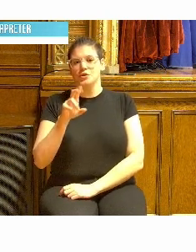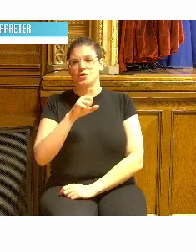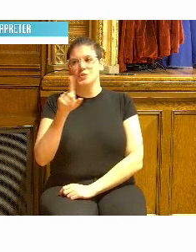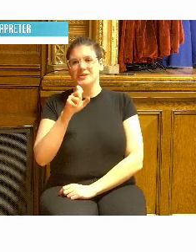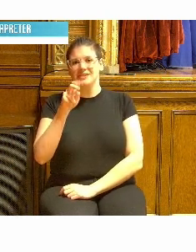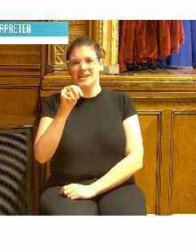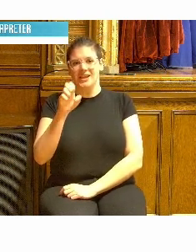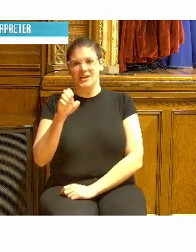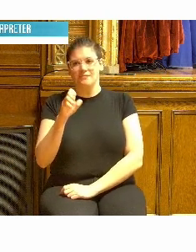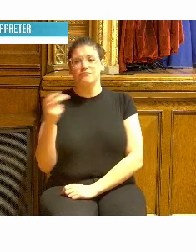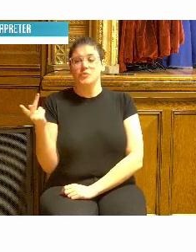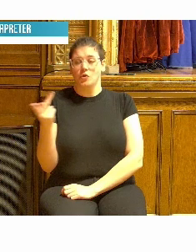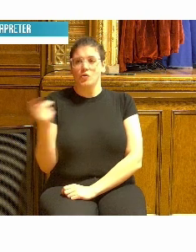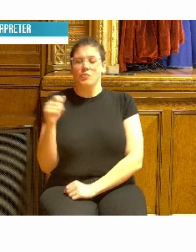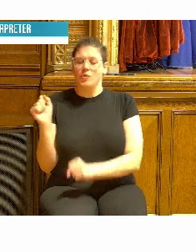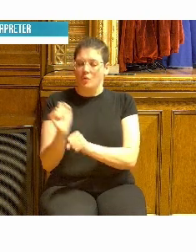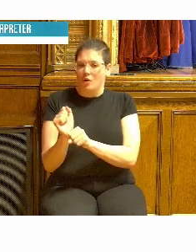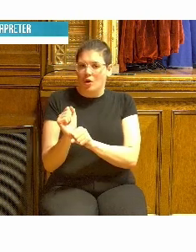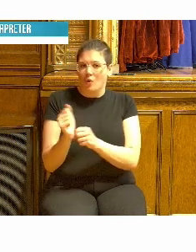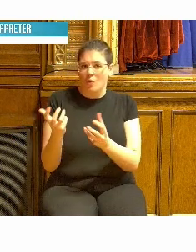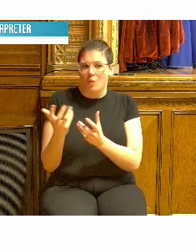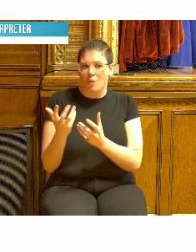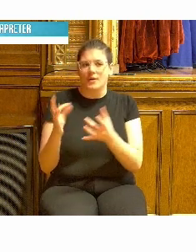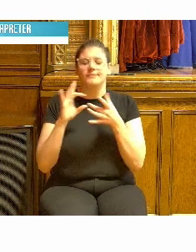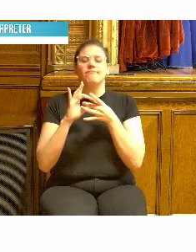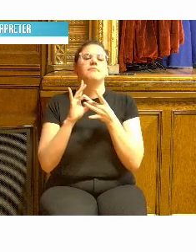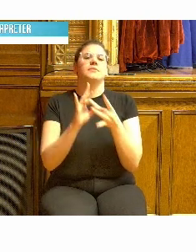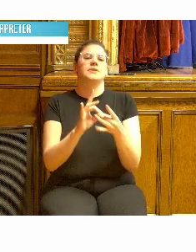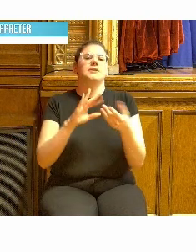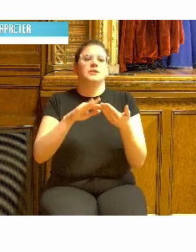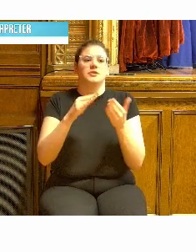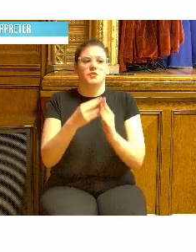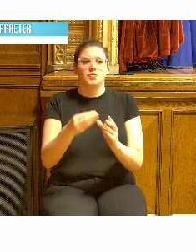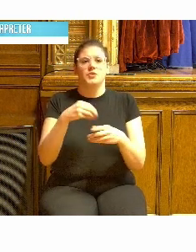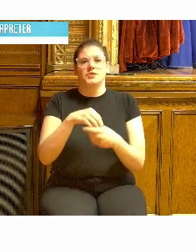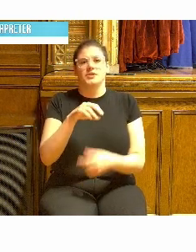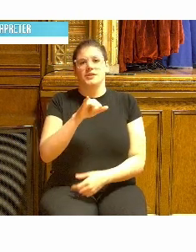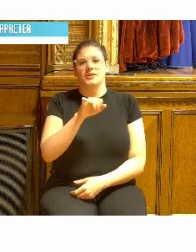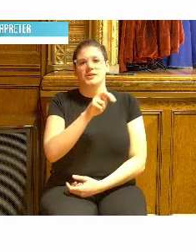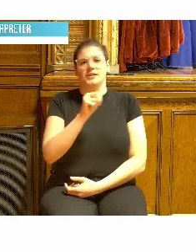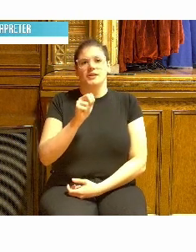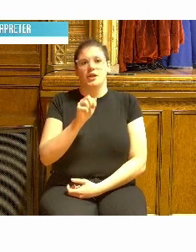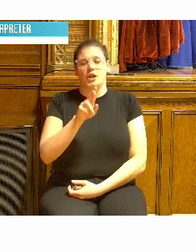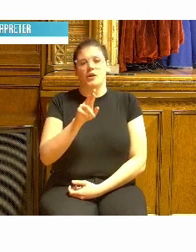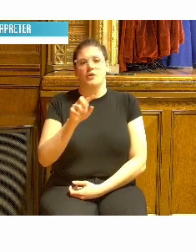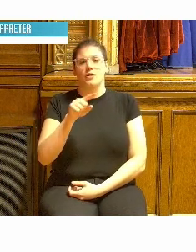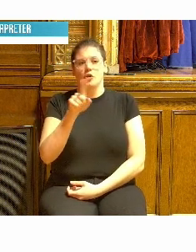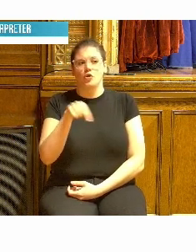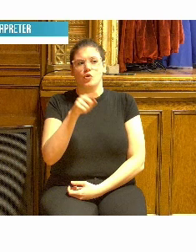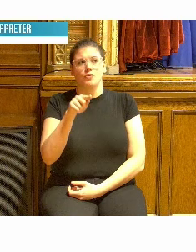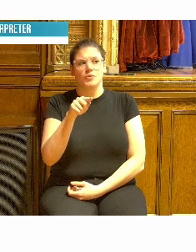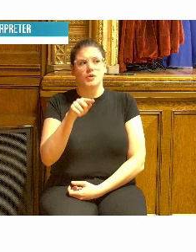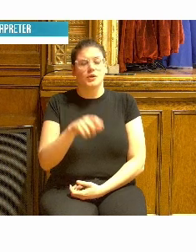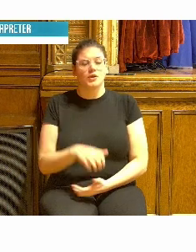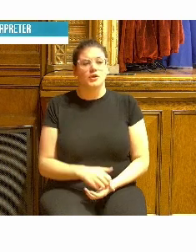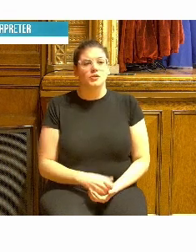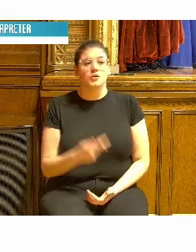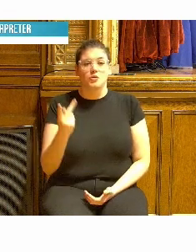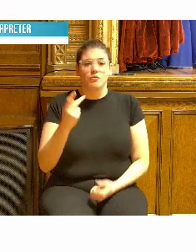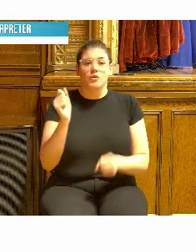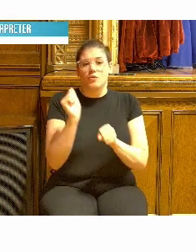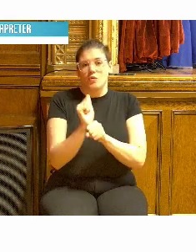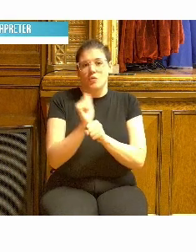loop. And we do see the fear of what Elder Asa mentioned. So we've been working with individuals